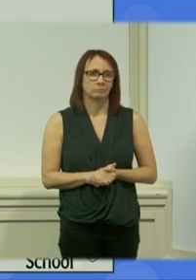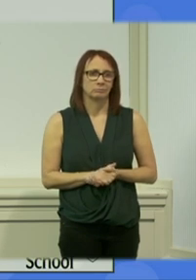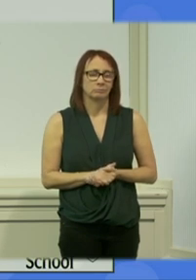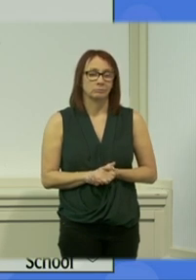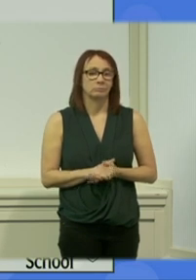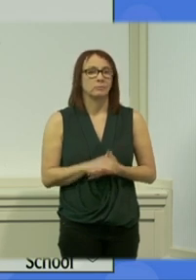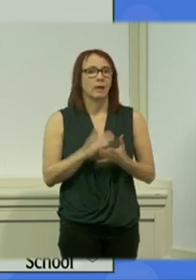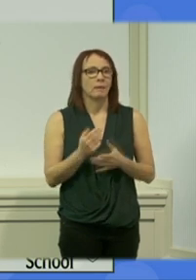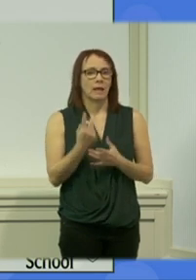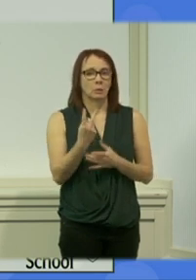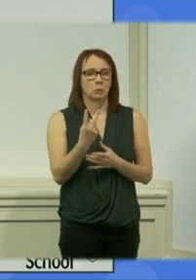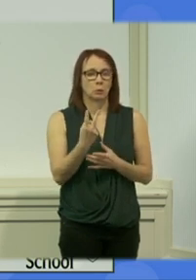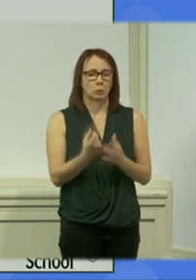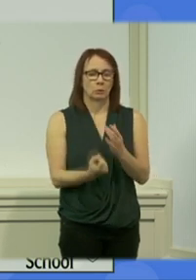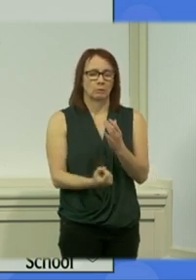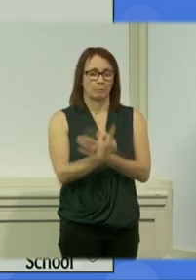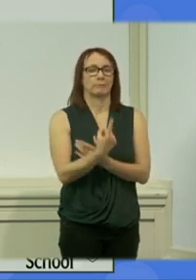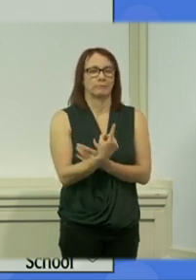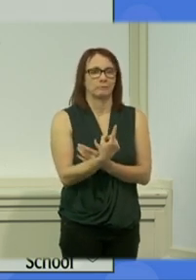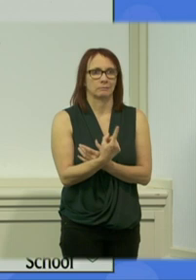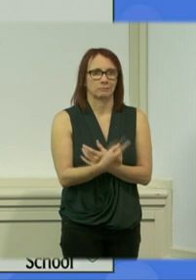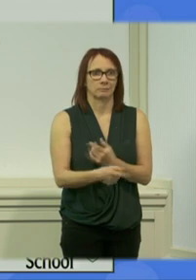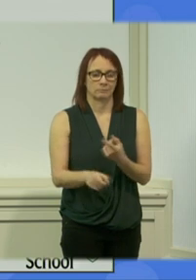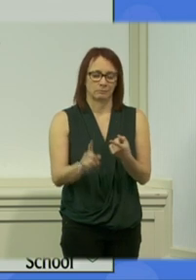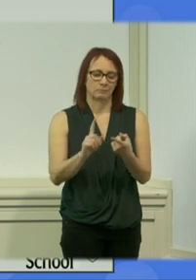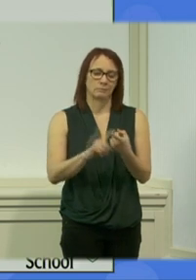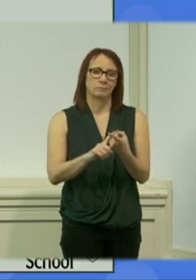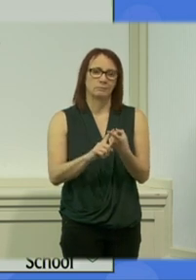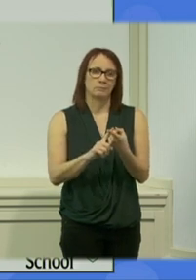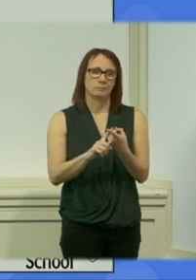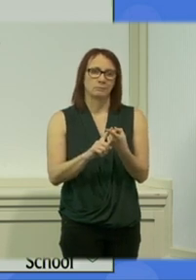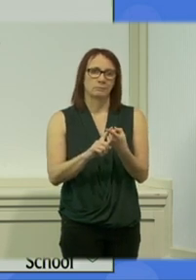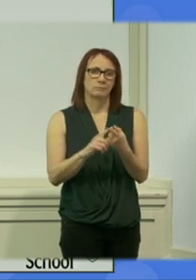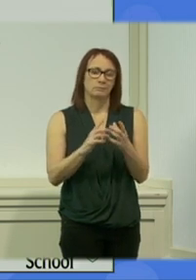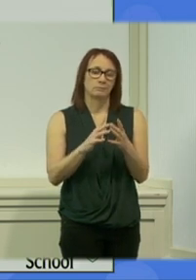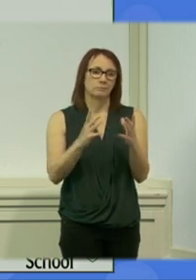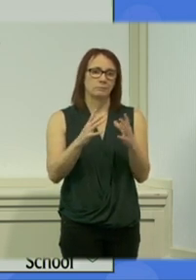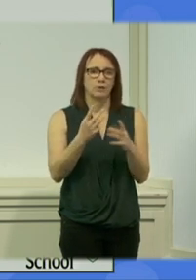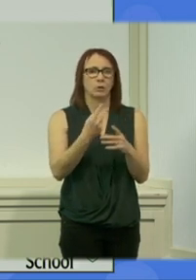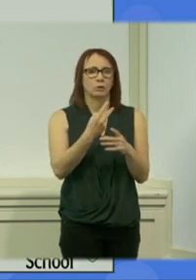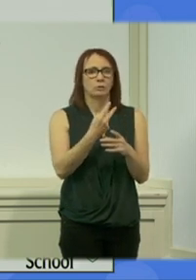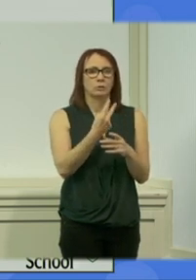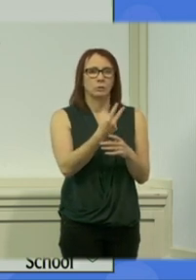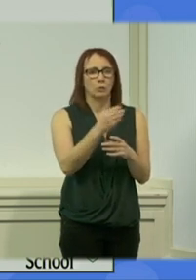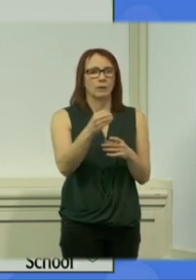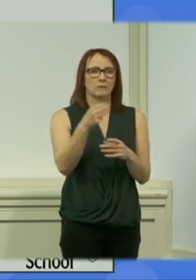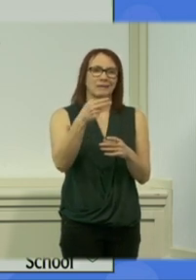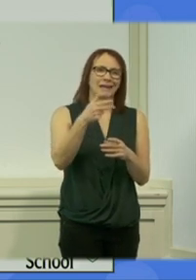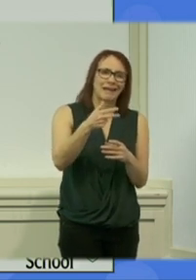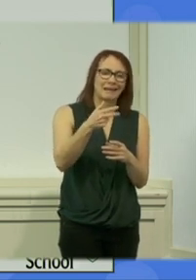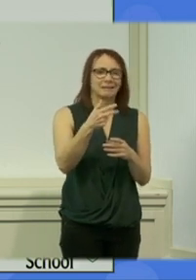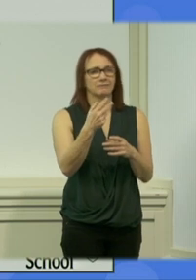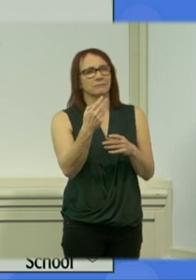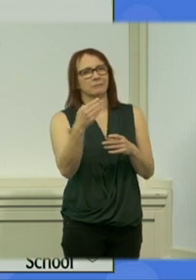Then two things happened. We had the Great Recession, 2008-09. Now, when the economy